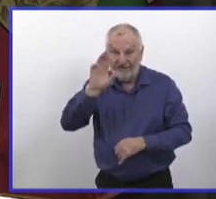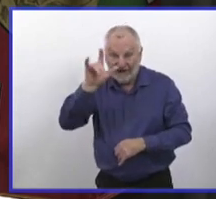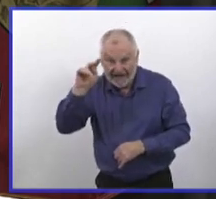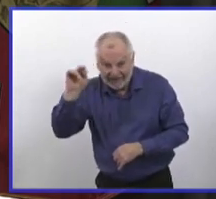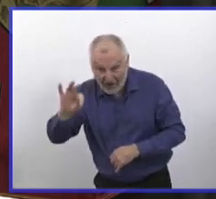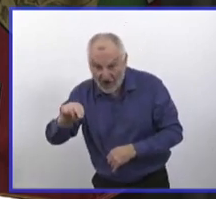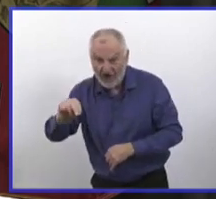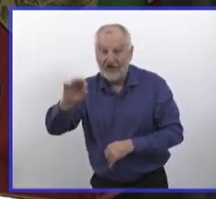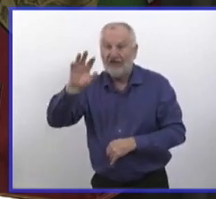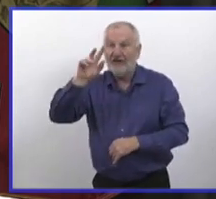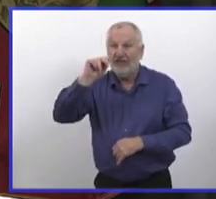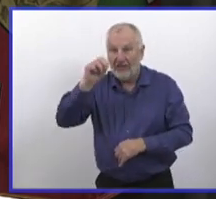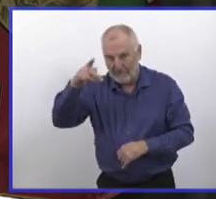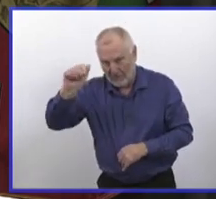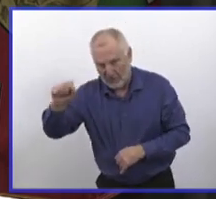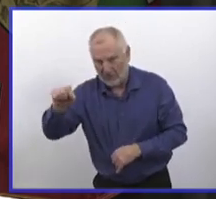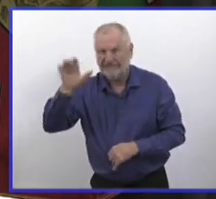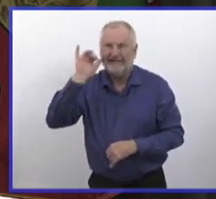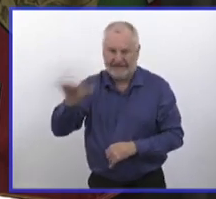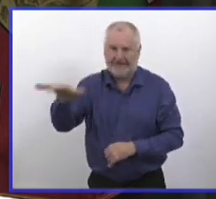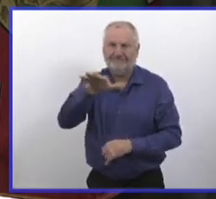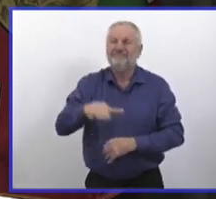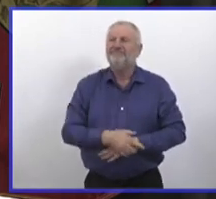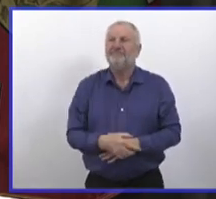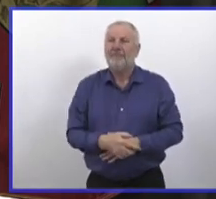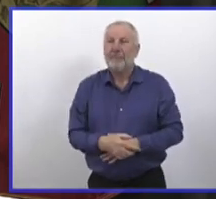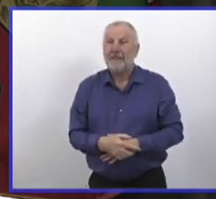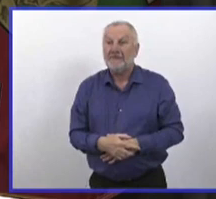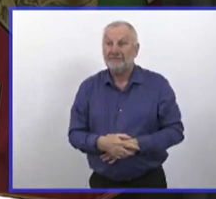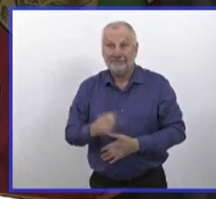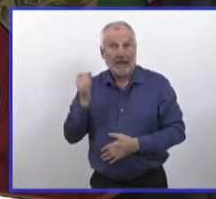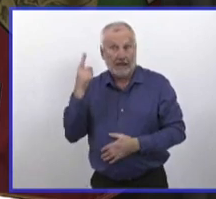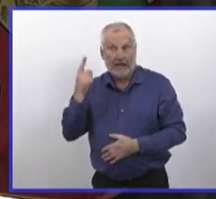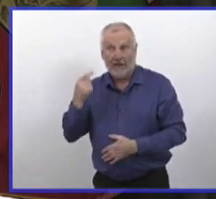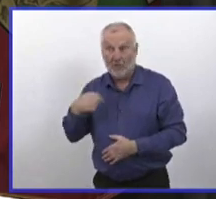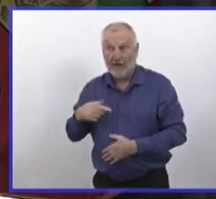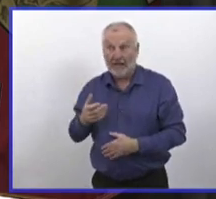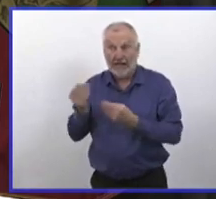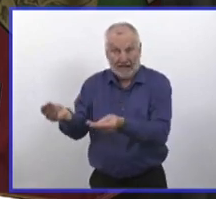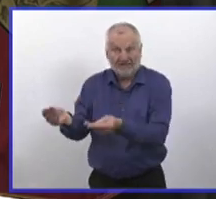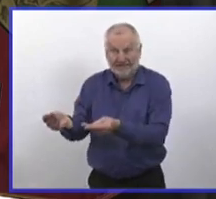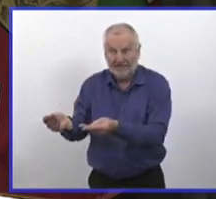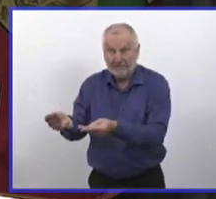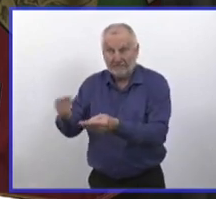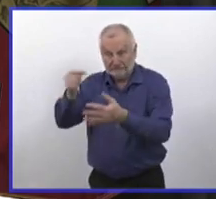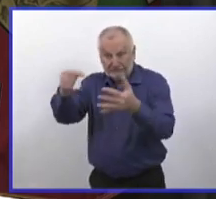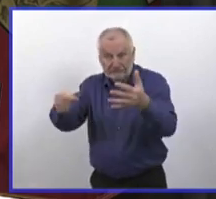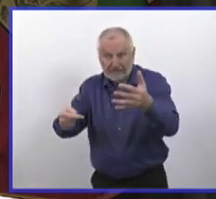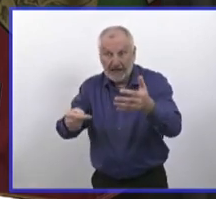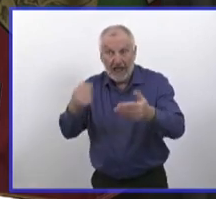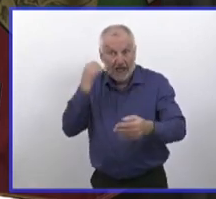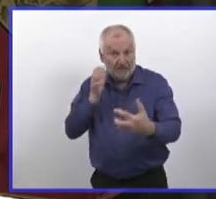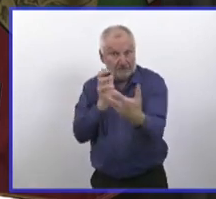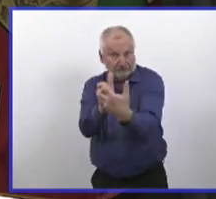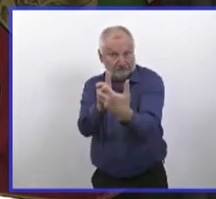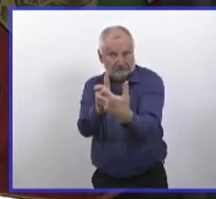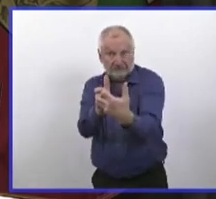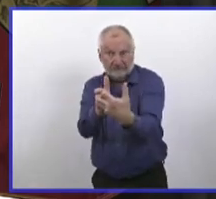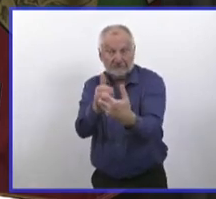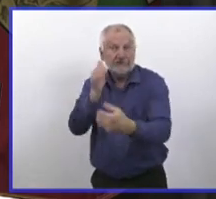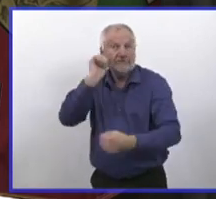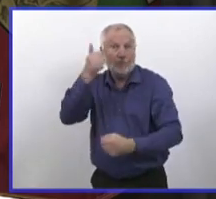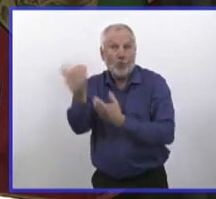provincial eligibility criteria, you can book your appointment starting tomorrow morning when the call center opens at 6